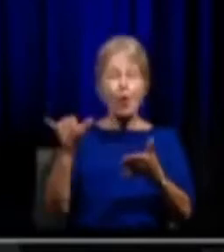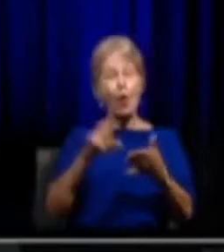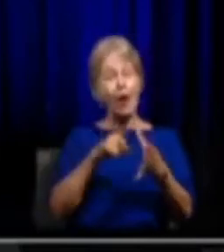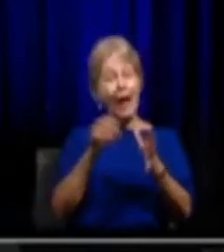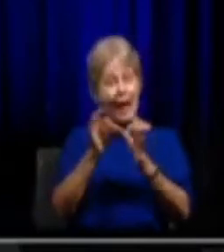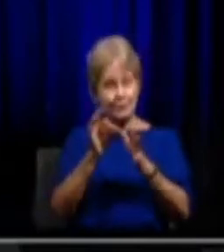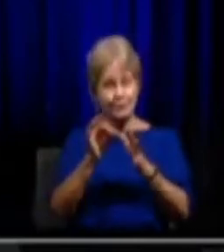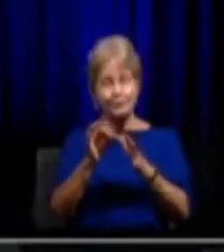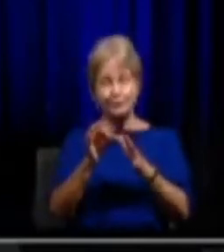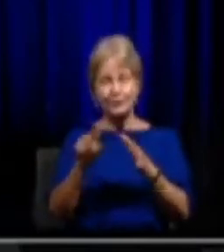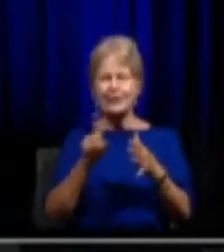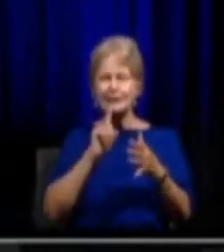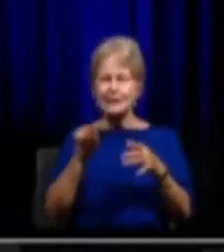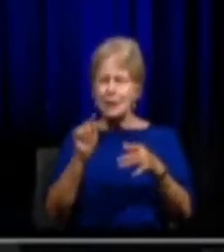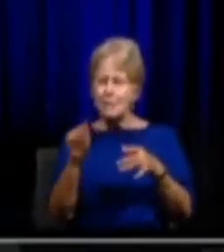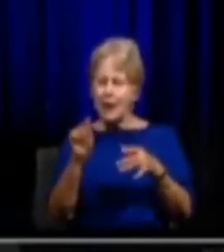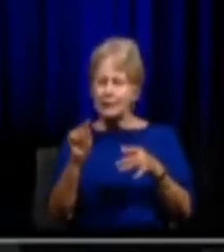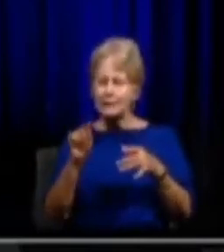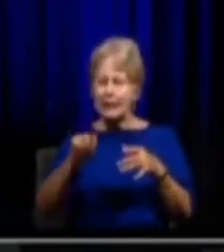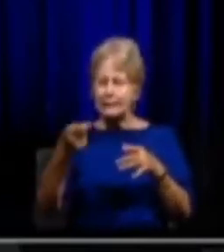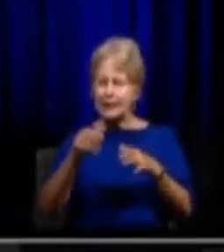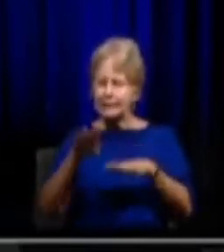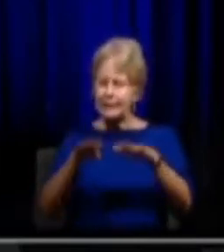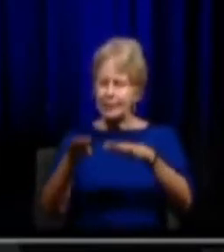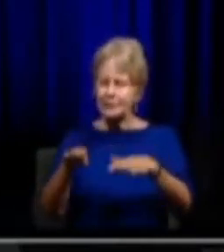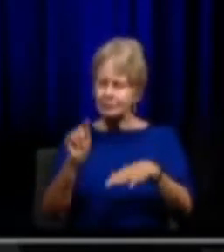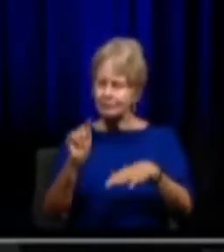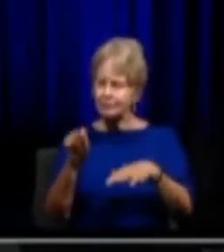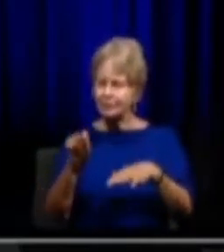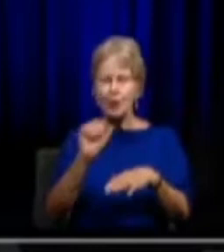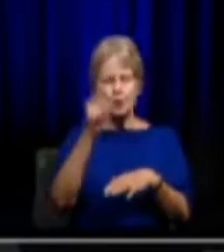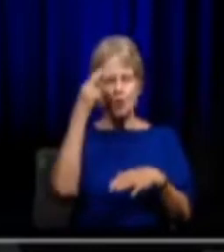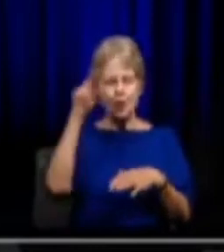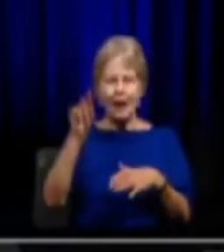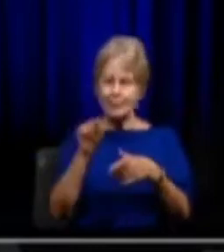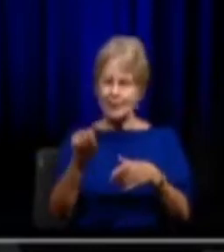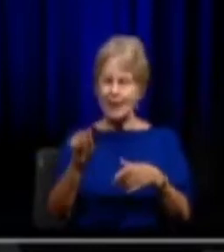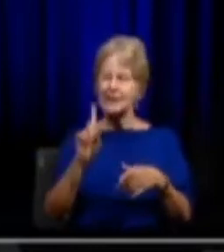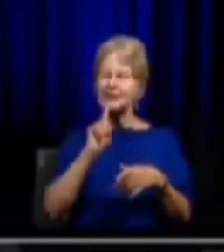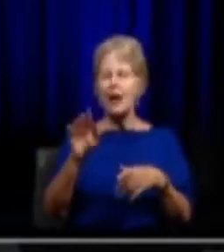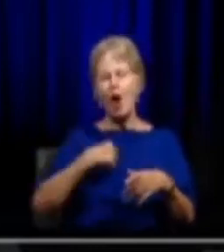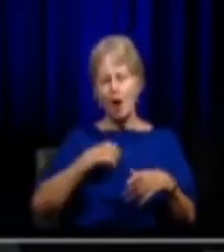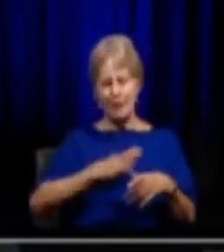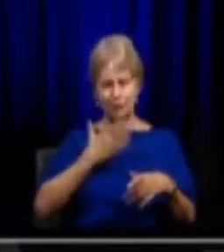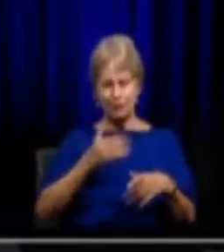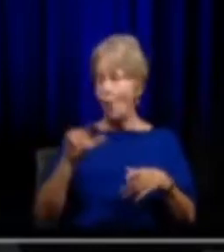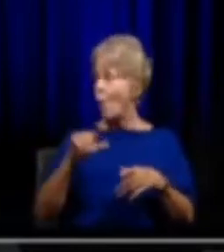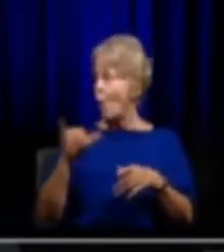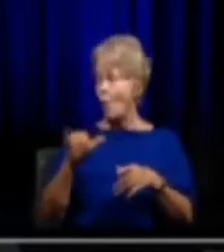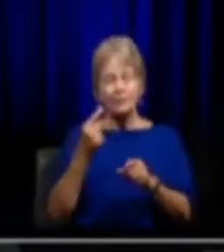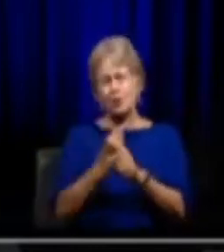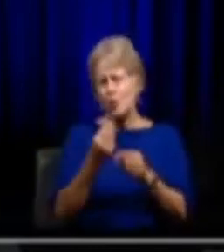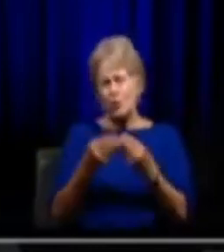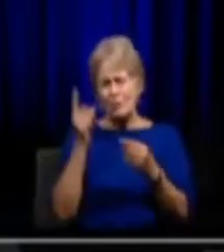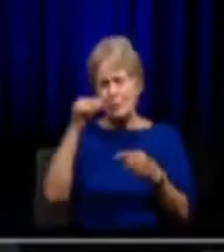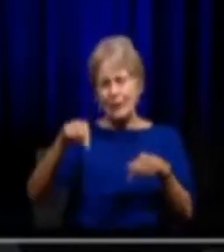button that says Next Steps and you can click on that button and put your name down there and say, I'm interested. Or you can talk to Darren or Larry. So many